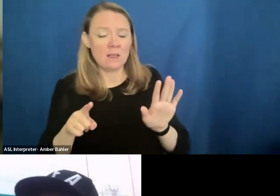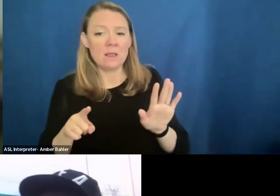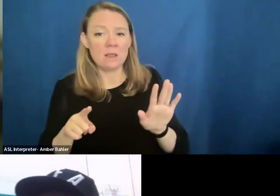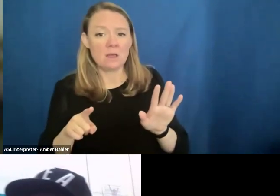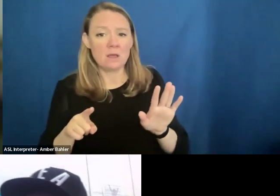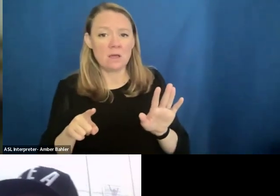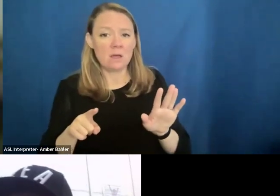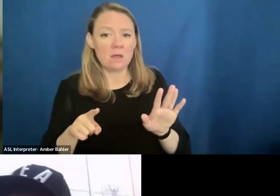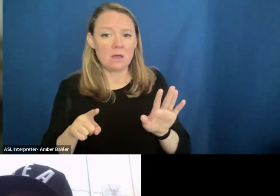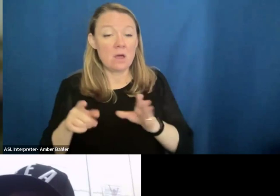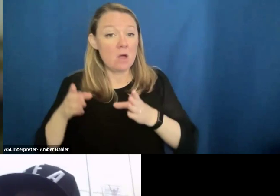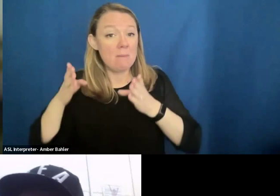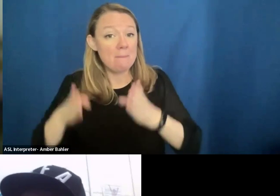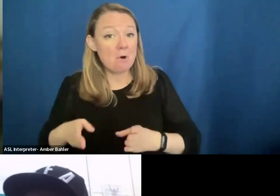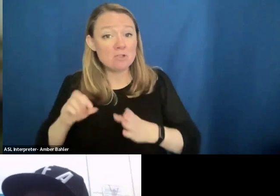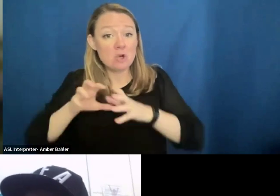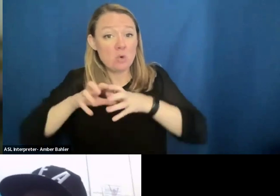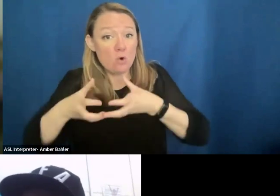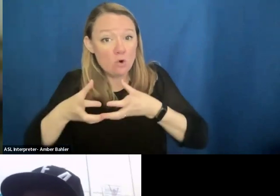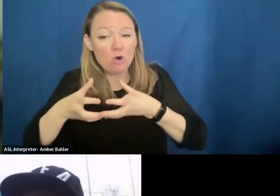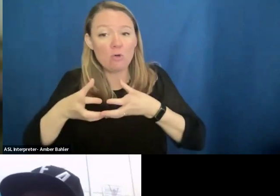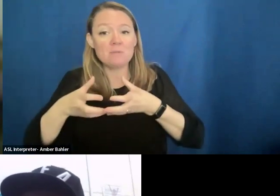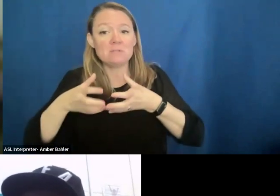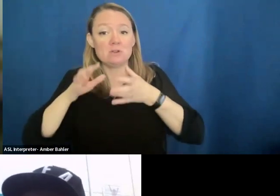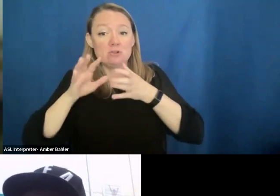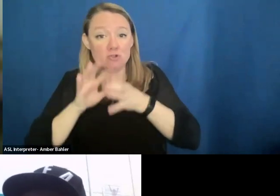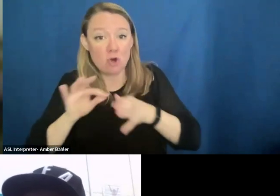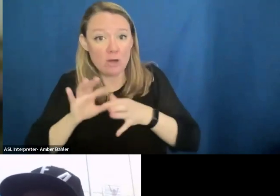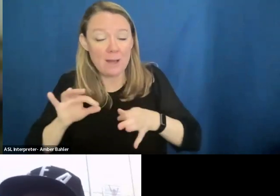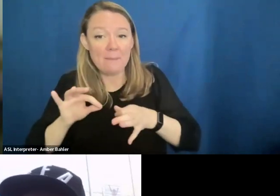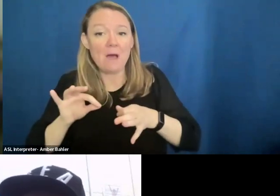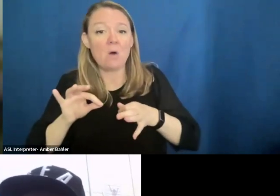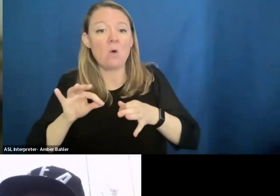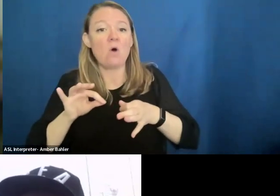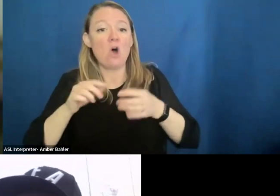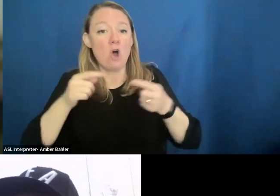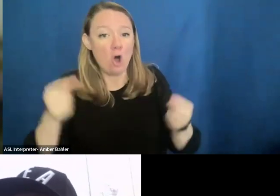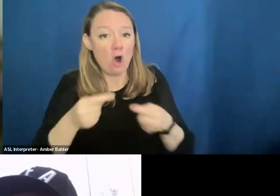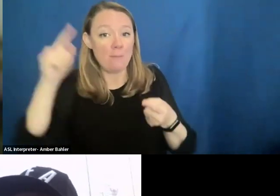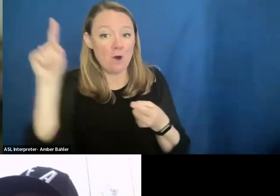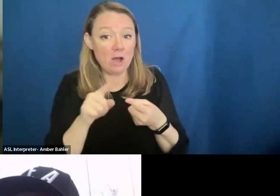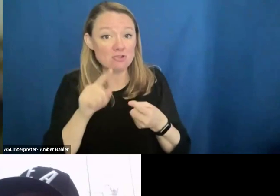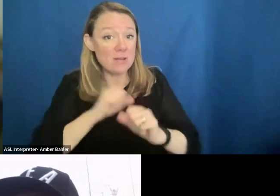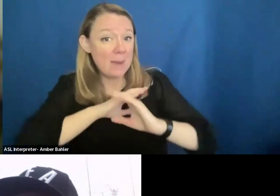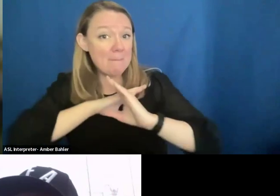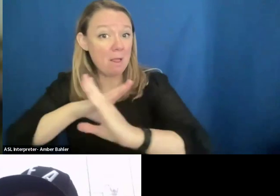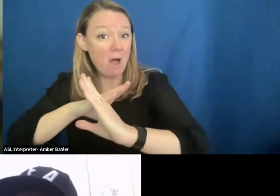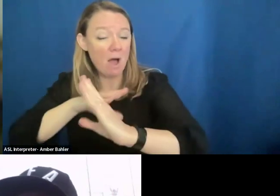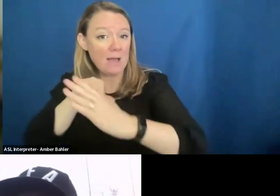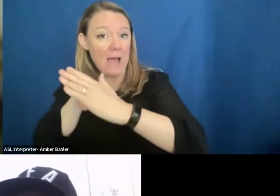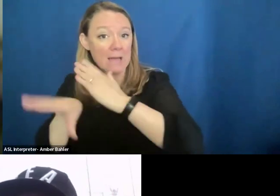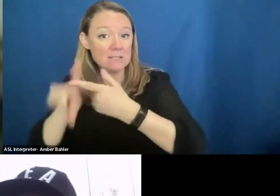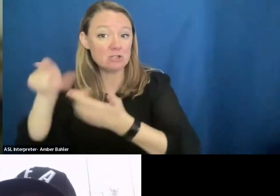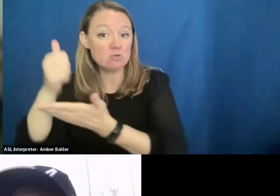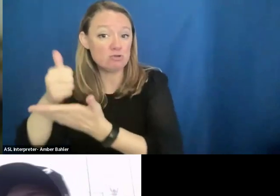persons and entities claiming harm reduction can actually block the access to actual treatment. Okay. And that's happening on a